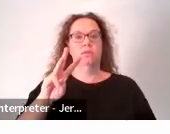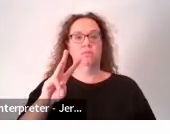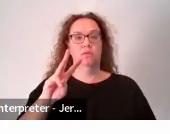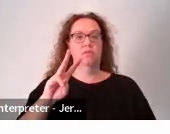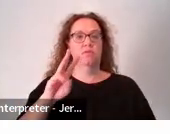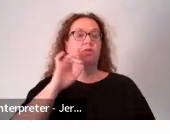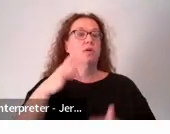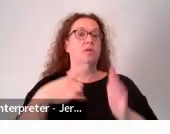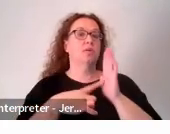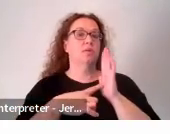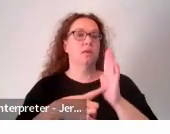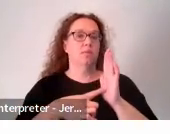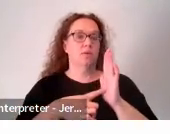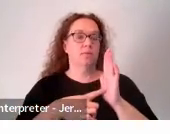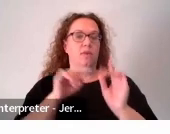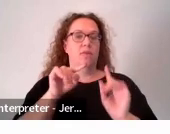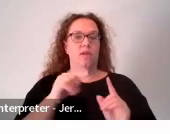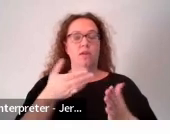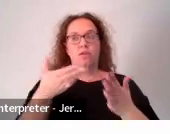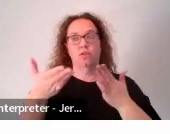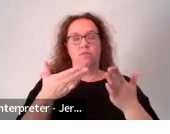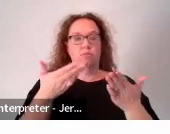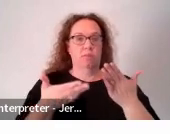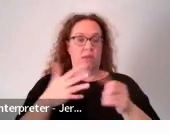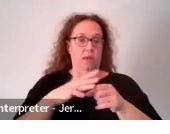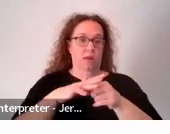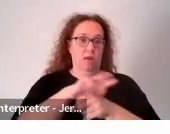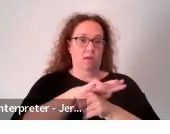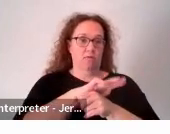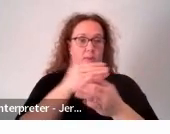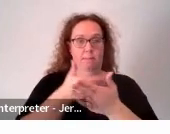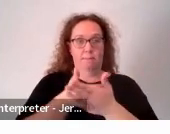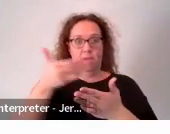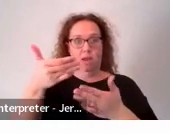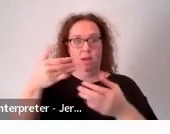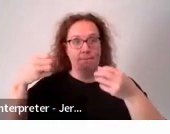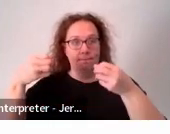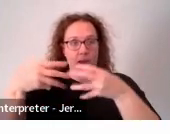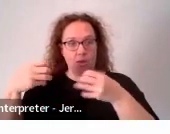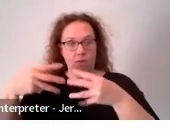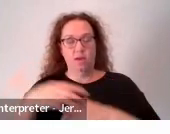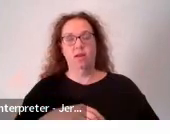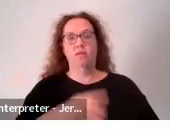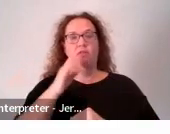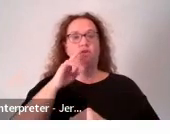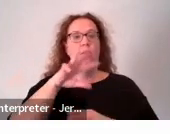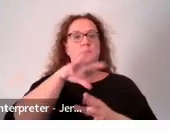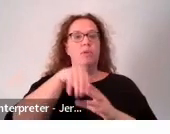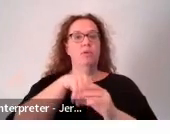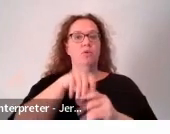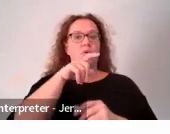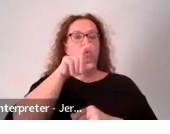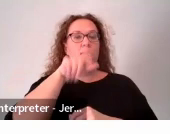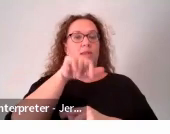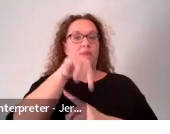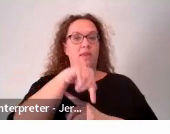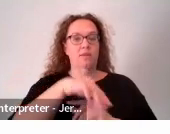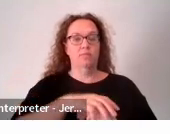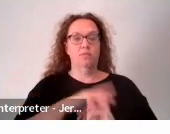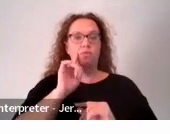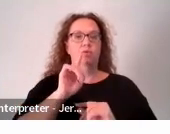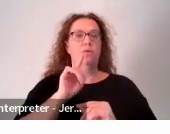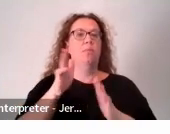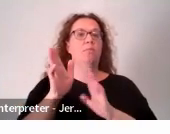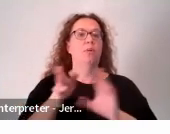example, this service might be able to cover like the purchase of a microwave for a participant who needs it in order